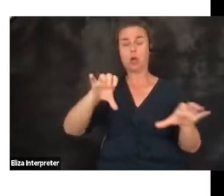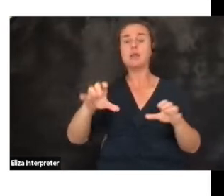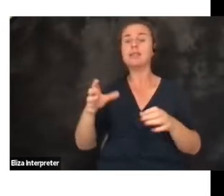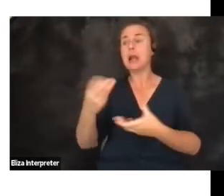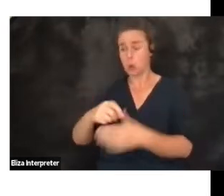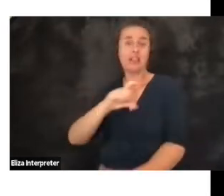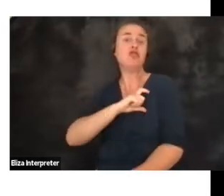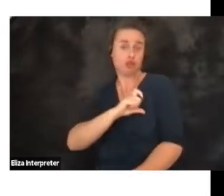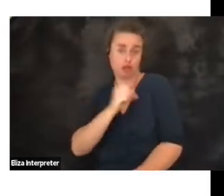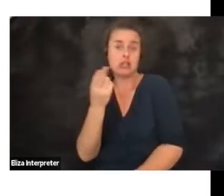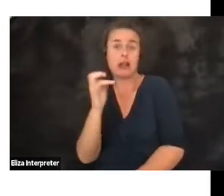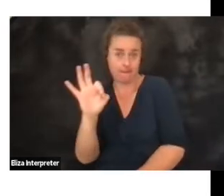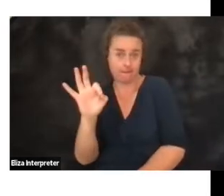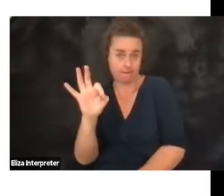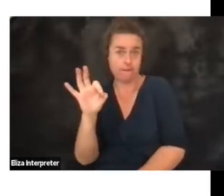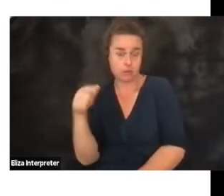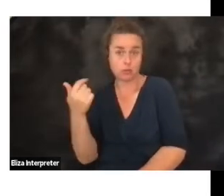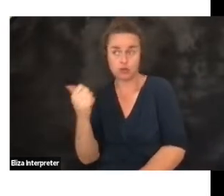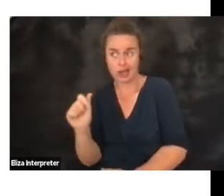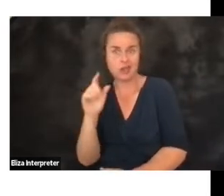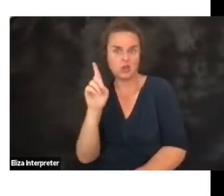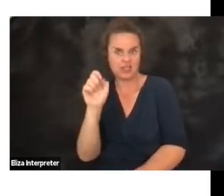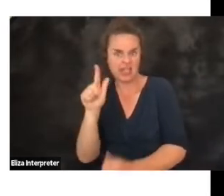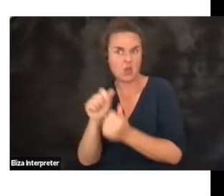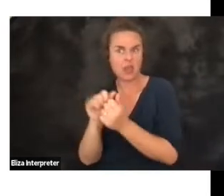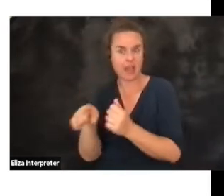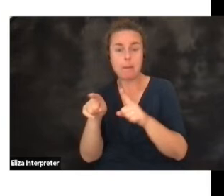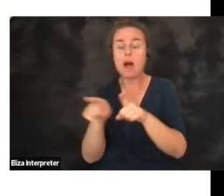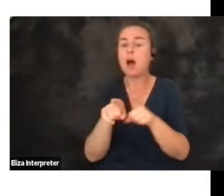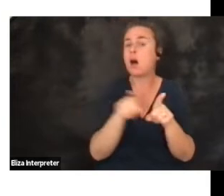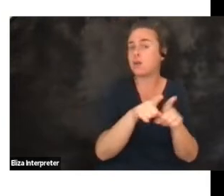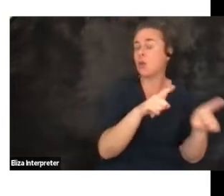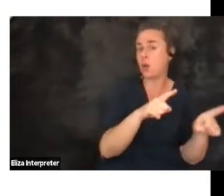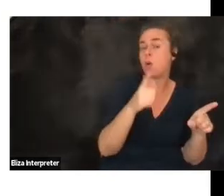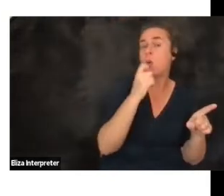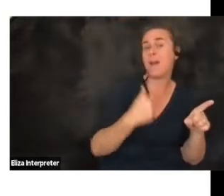also residents who were experiencing things like, my water is now